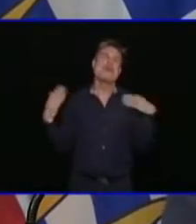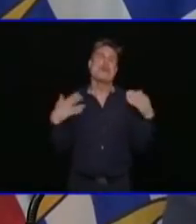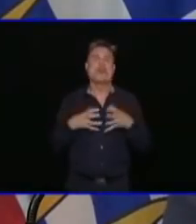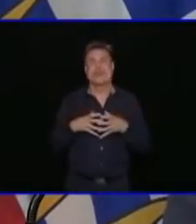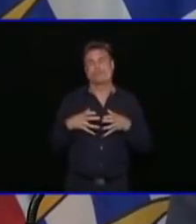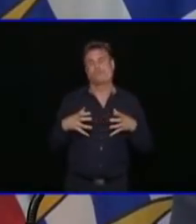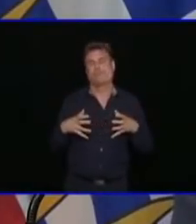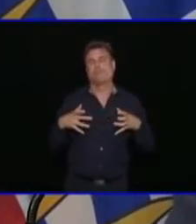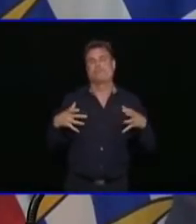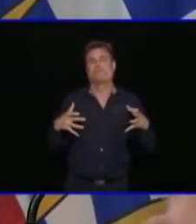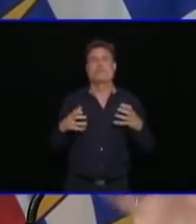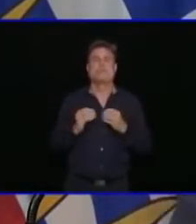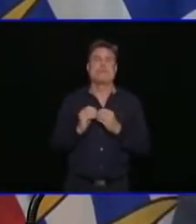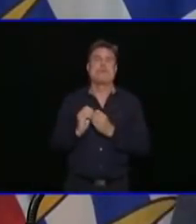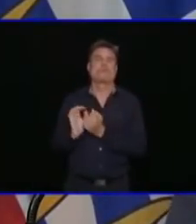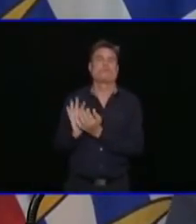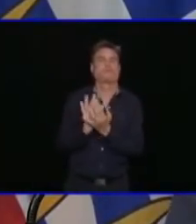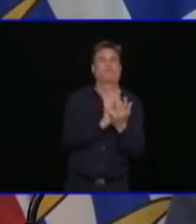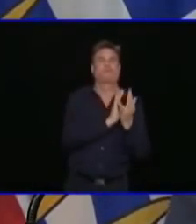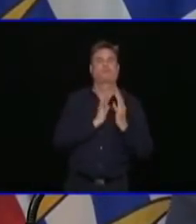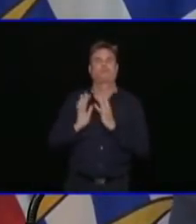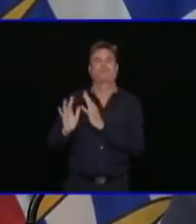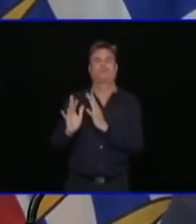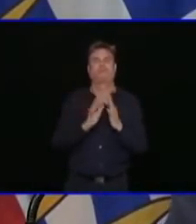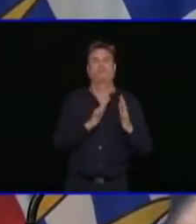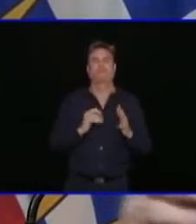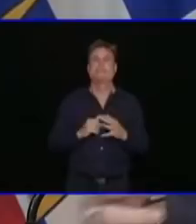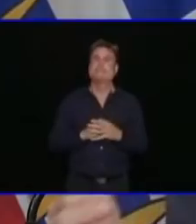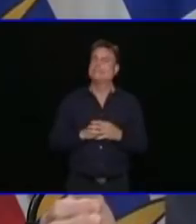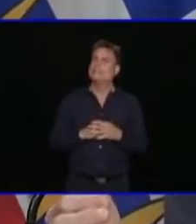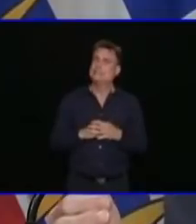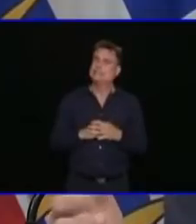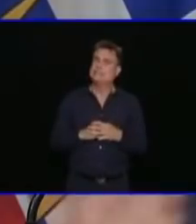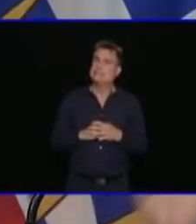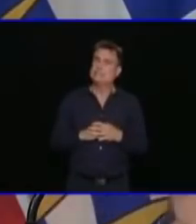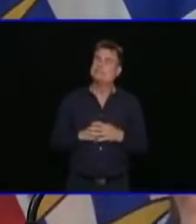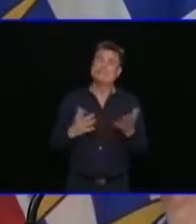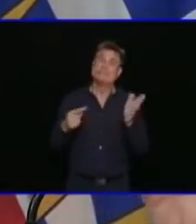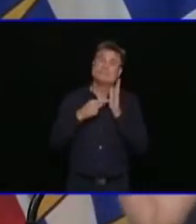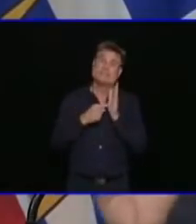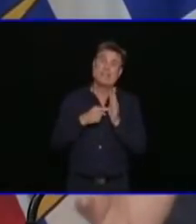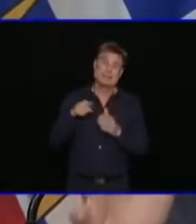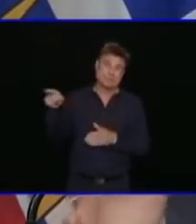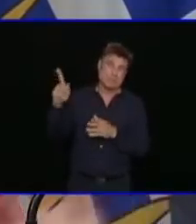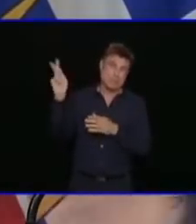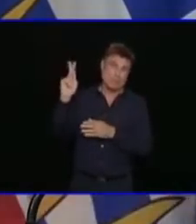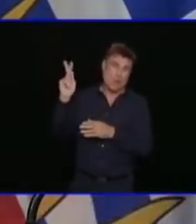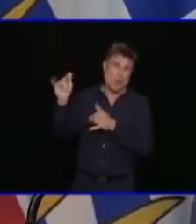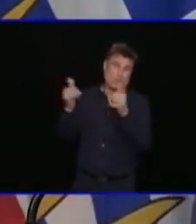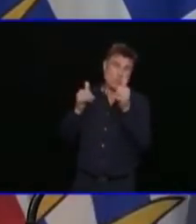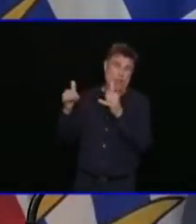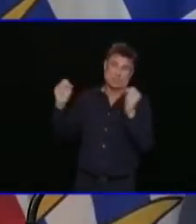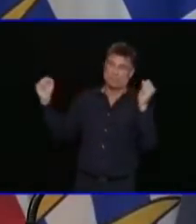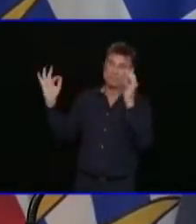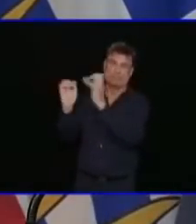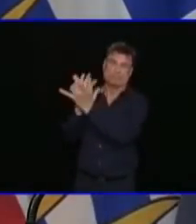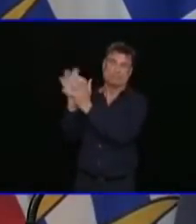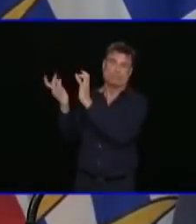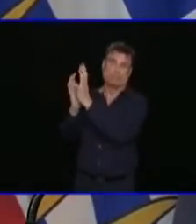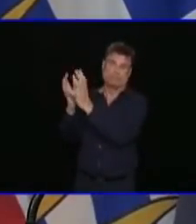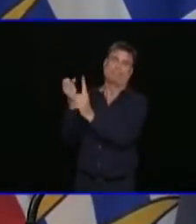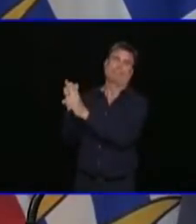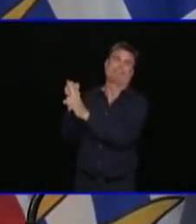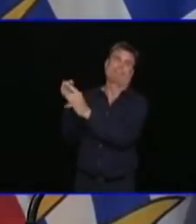seeing coming out of linked to these parties in Kelowna. So yes, we've expanded our bubble, and we want to take that into